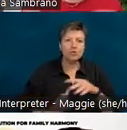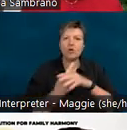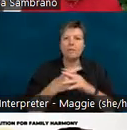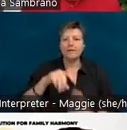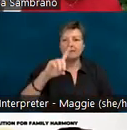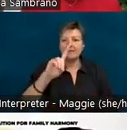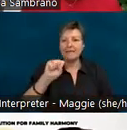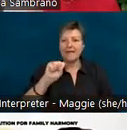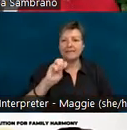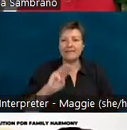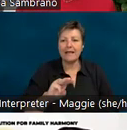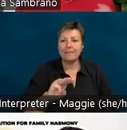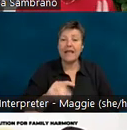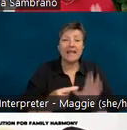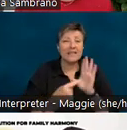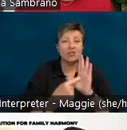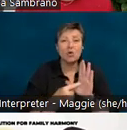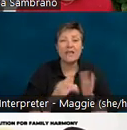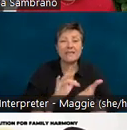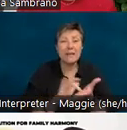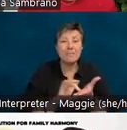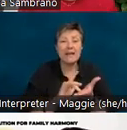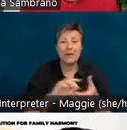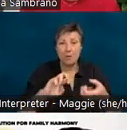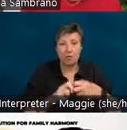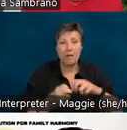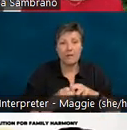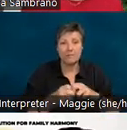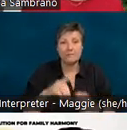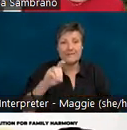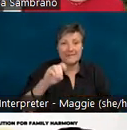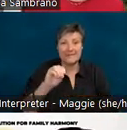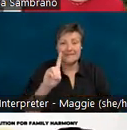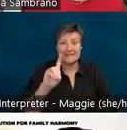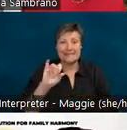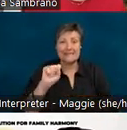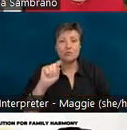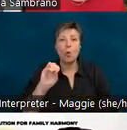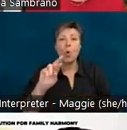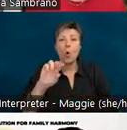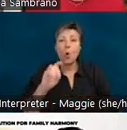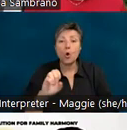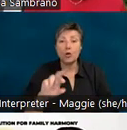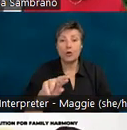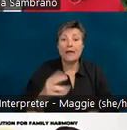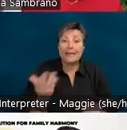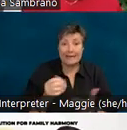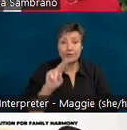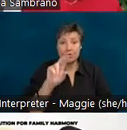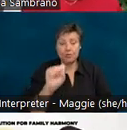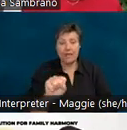as a medical disorder, specifically here in the US. And then by the time that it was 1994,